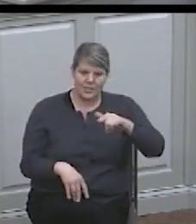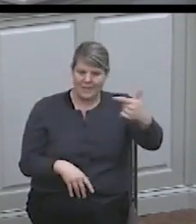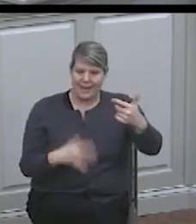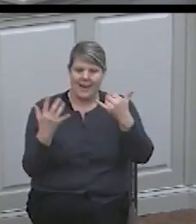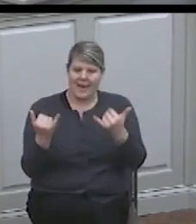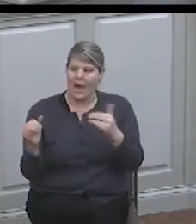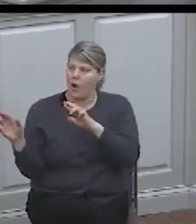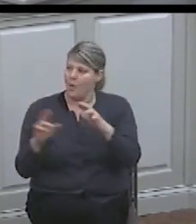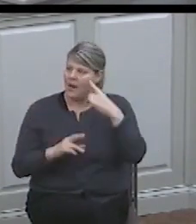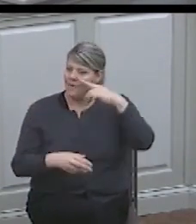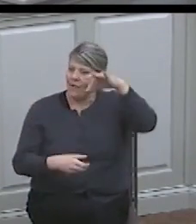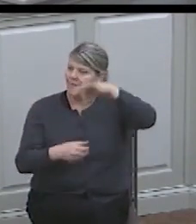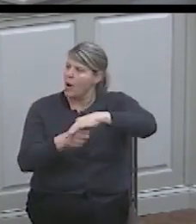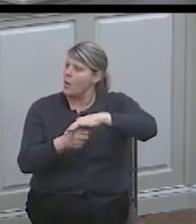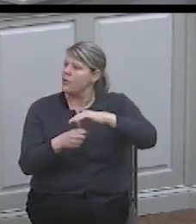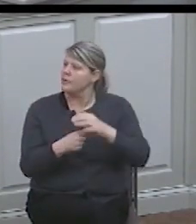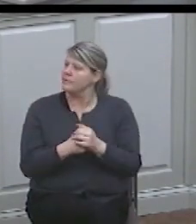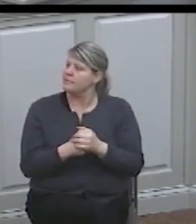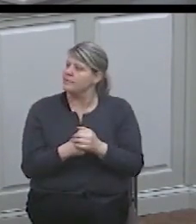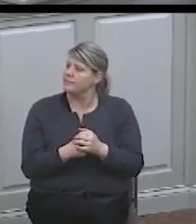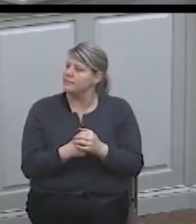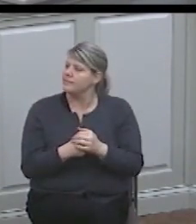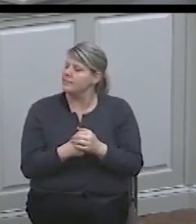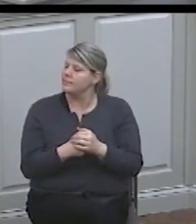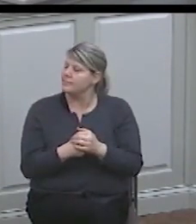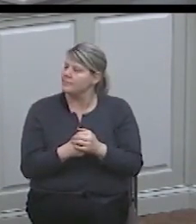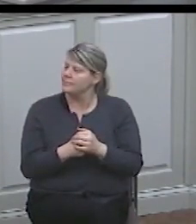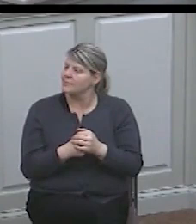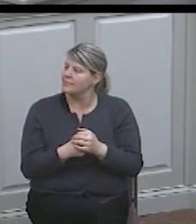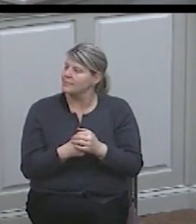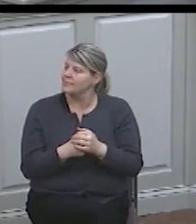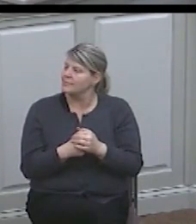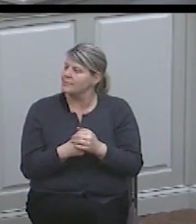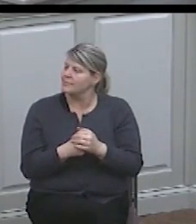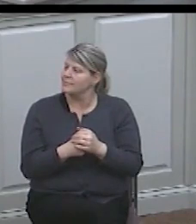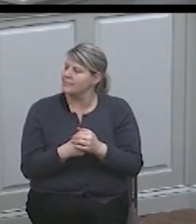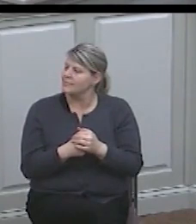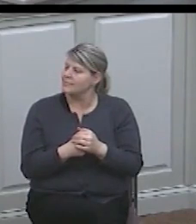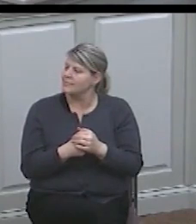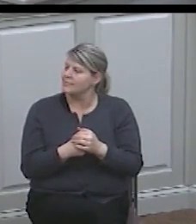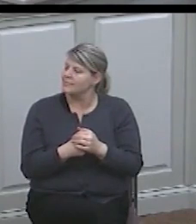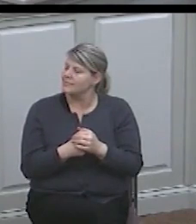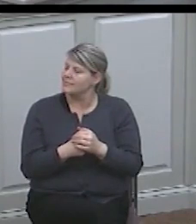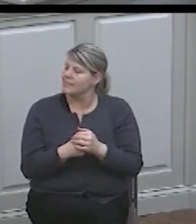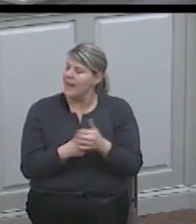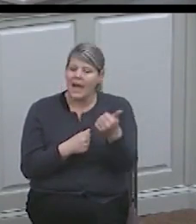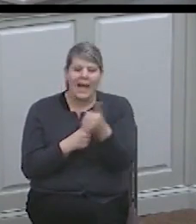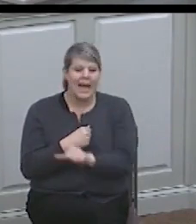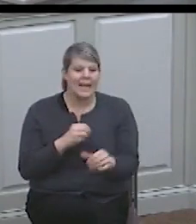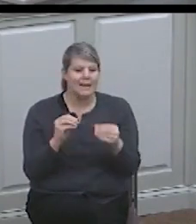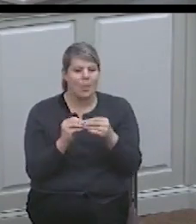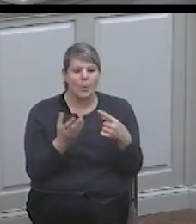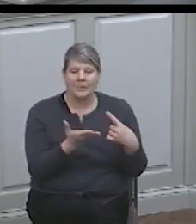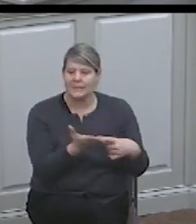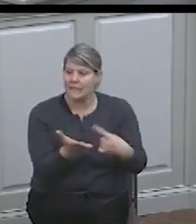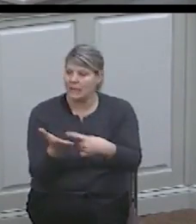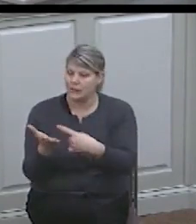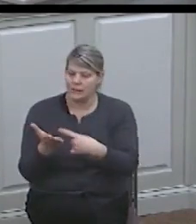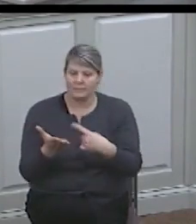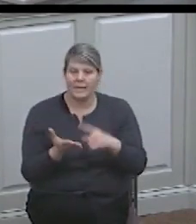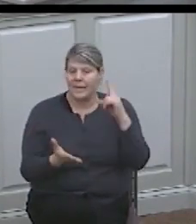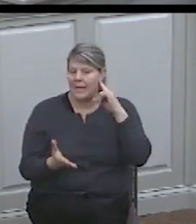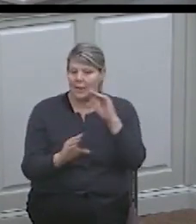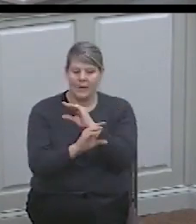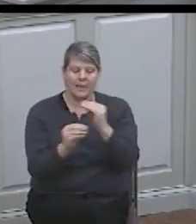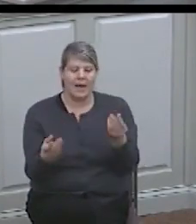vote. I still think we need to change. Yeah, we need to get that in there. Any further discussion? Seeing none,